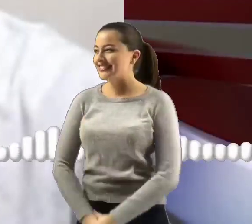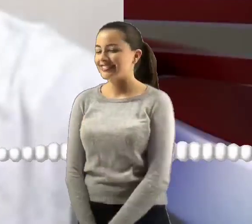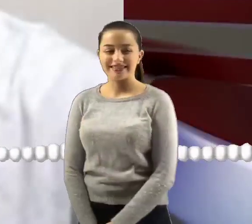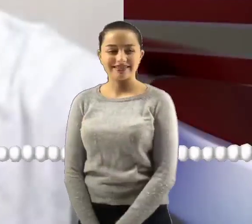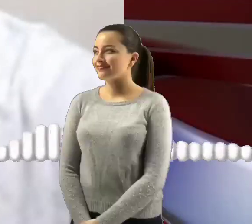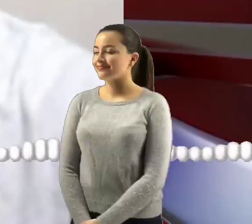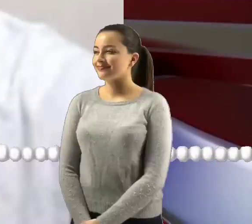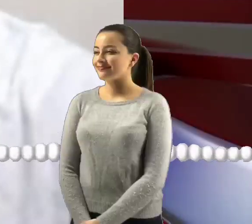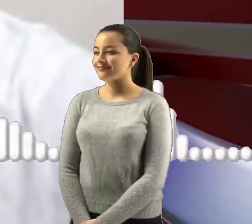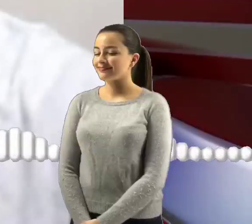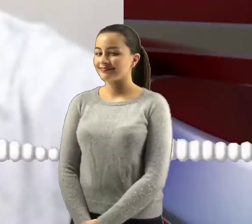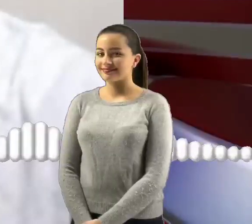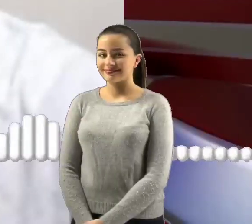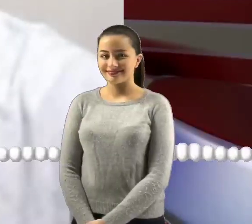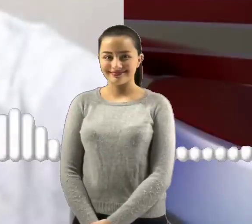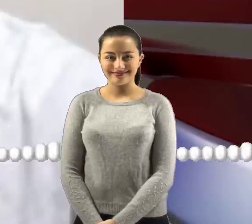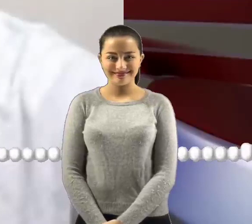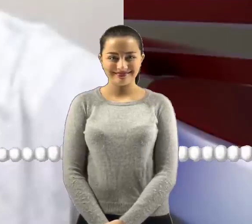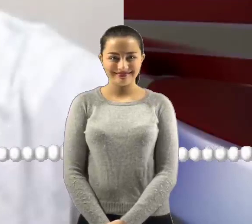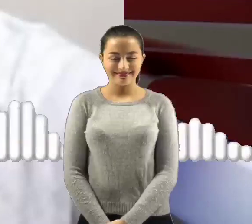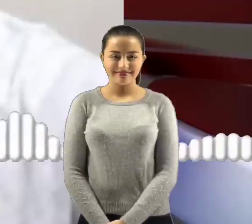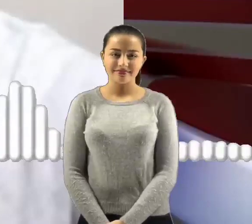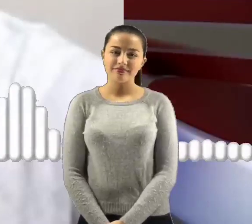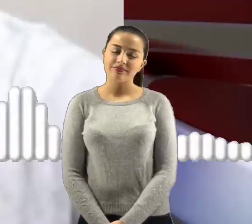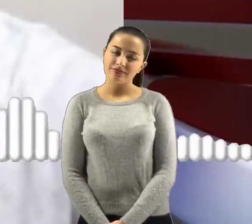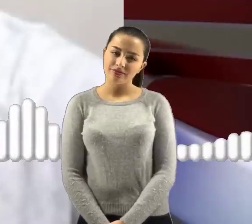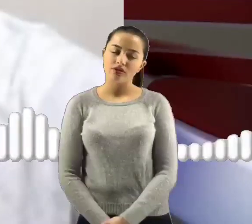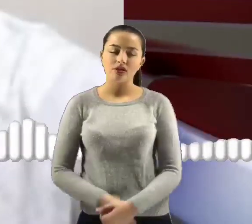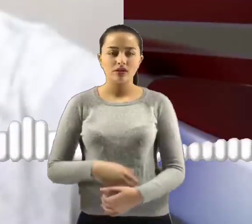mara akụkụ mkparịta ụka anyị a ga-esi gaa.